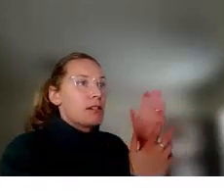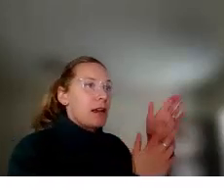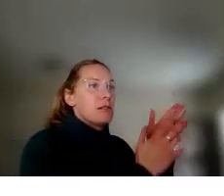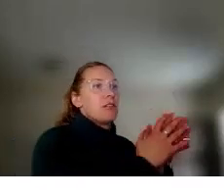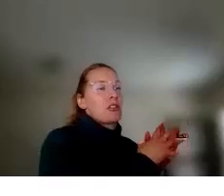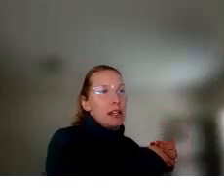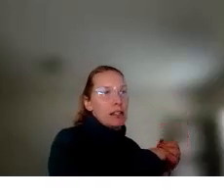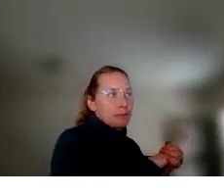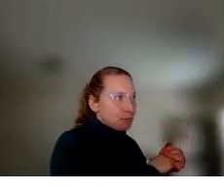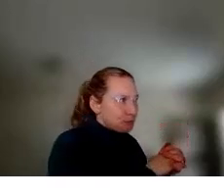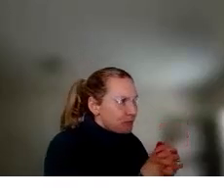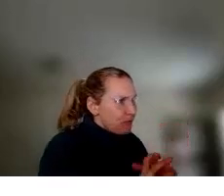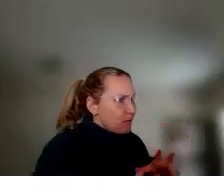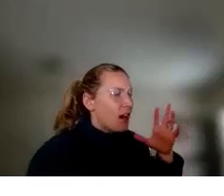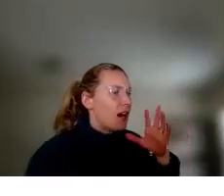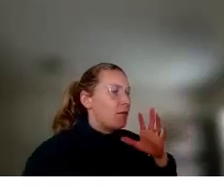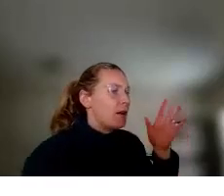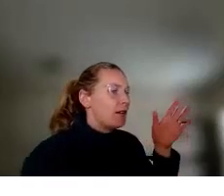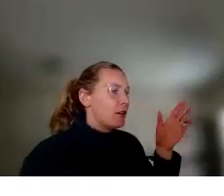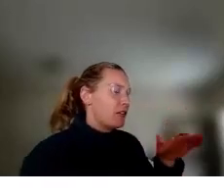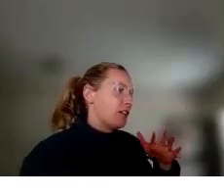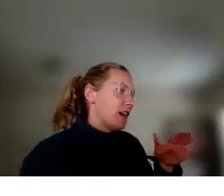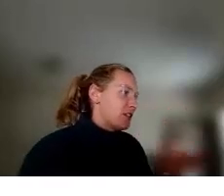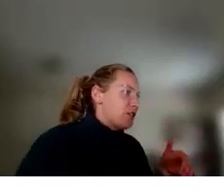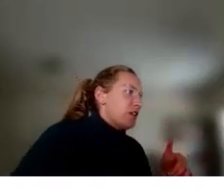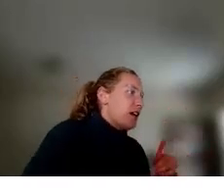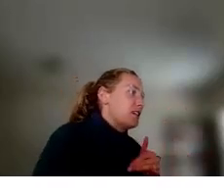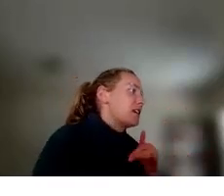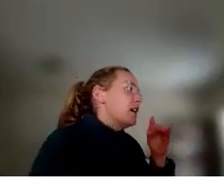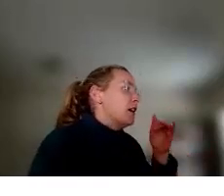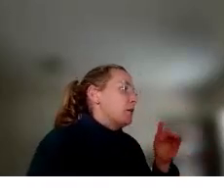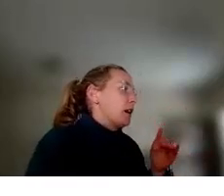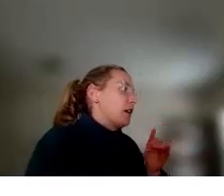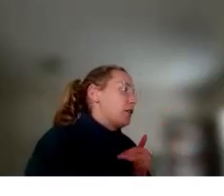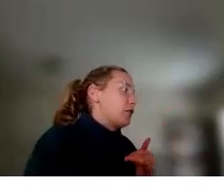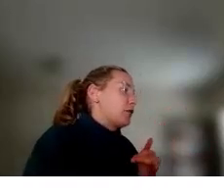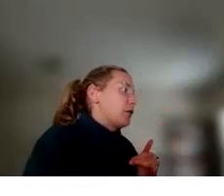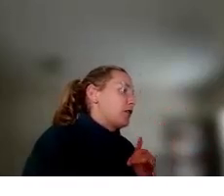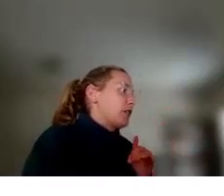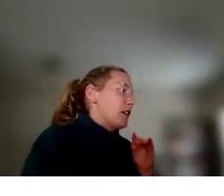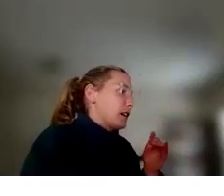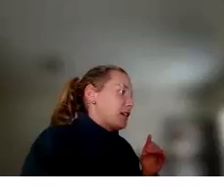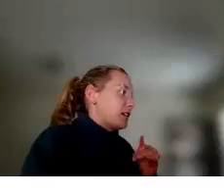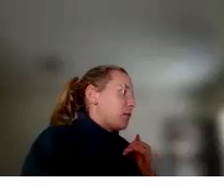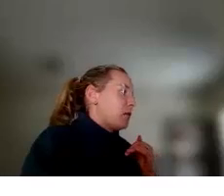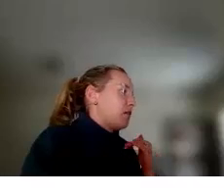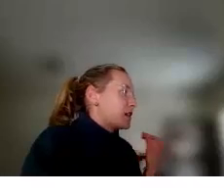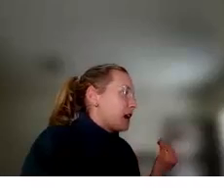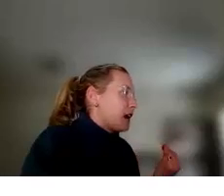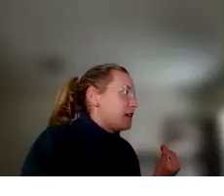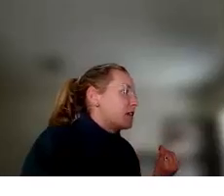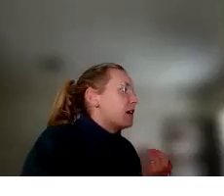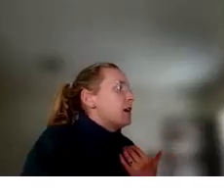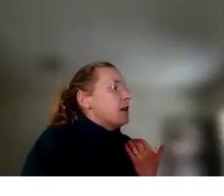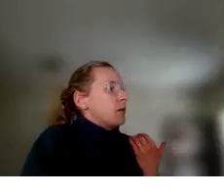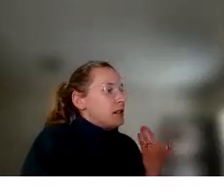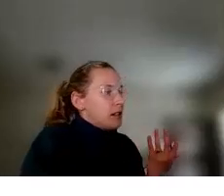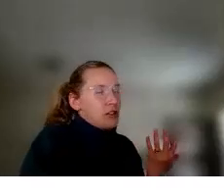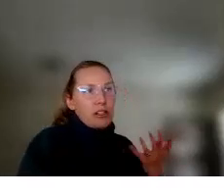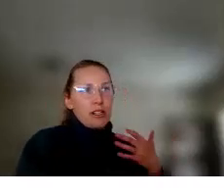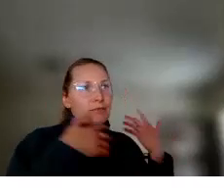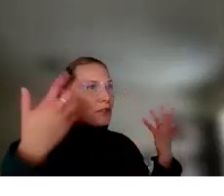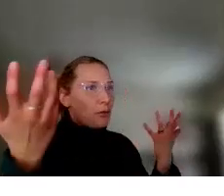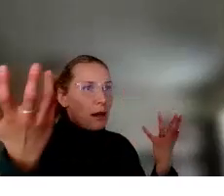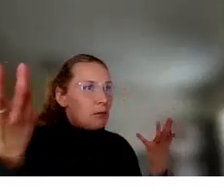up a couple times in training over the last 2 days. We'll kind of go through it over the next couple of slides.